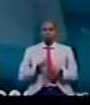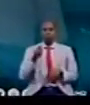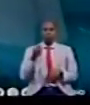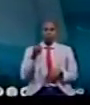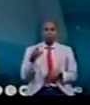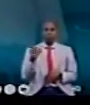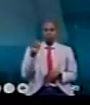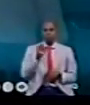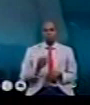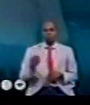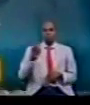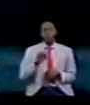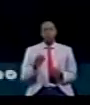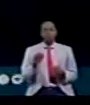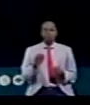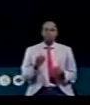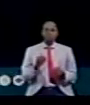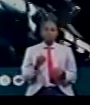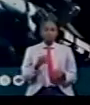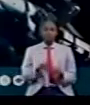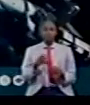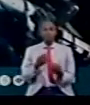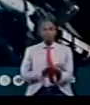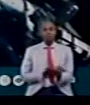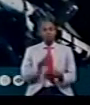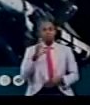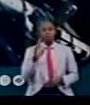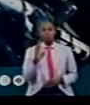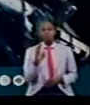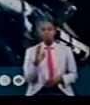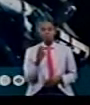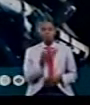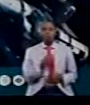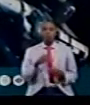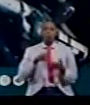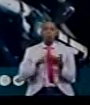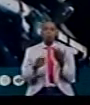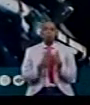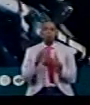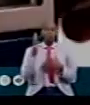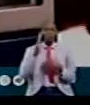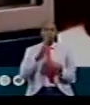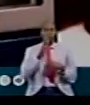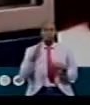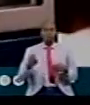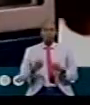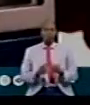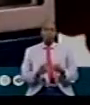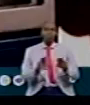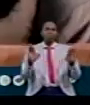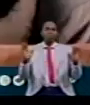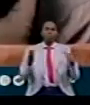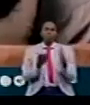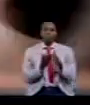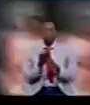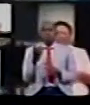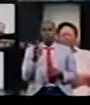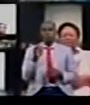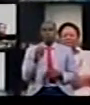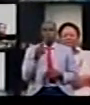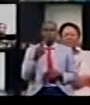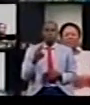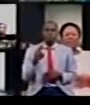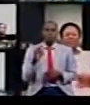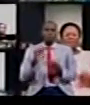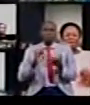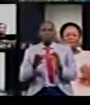is always a time of storm. In fact, I even stopped on the other cliffs. What is happening in some